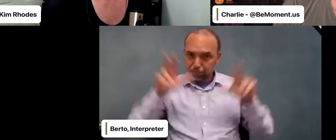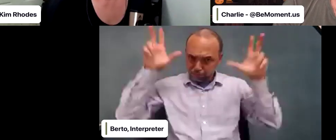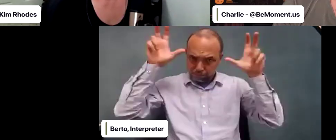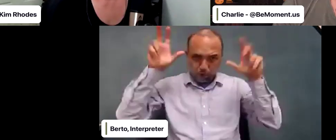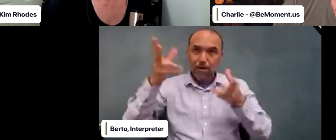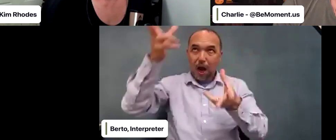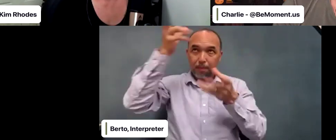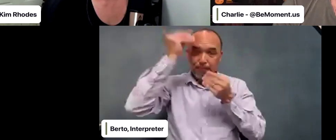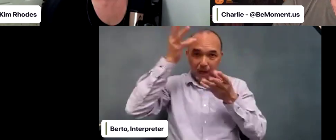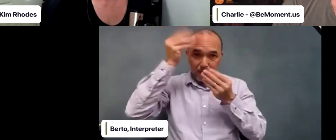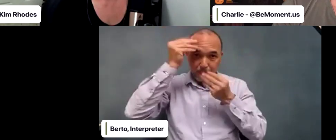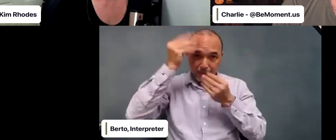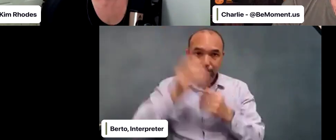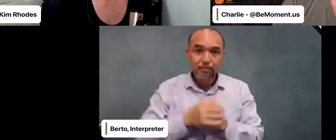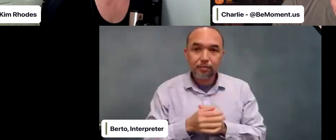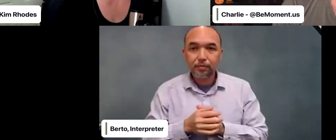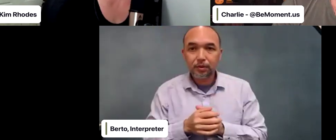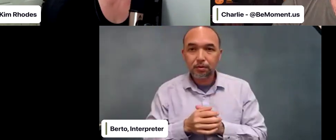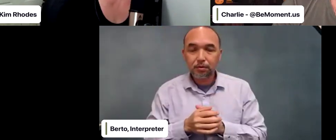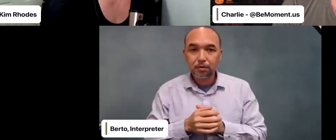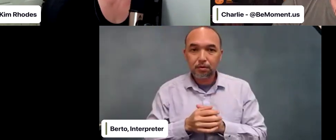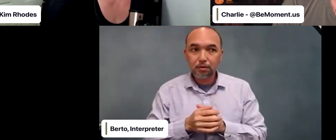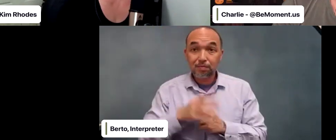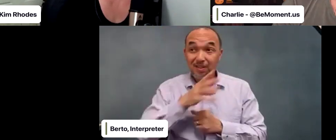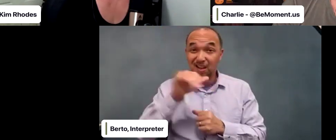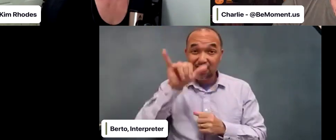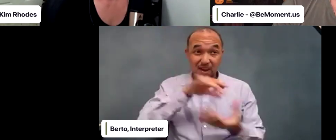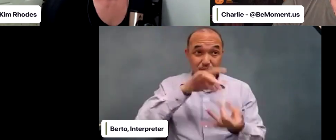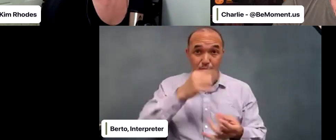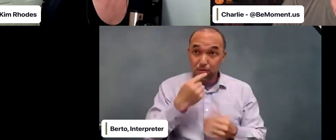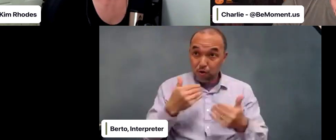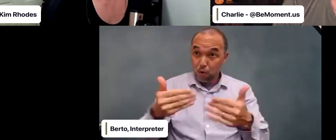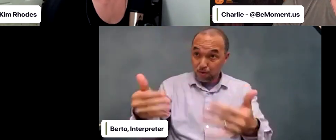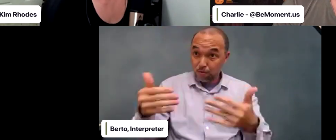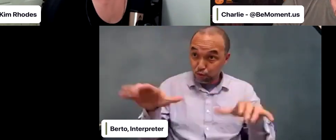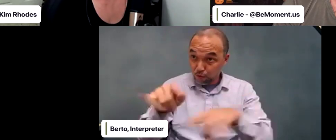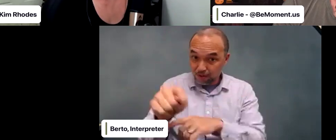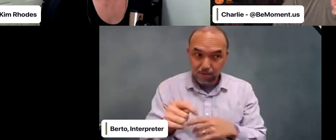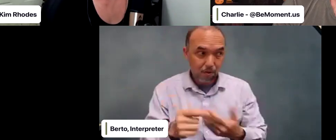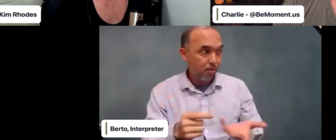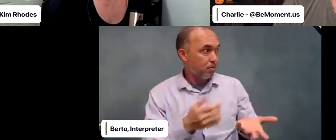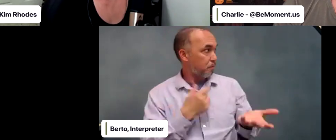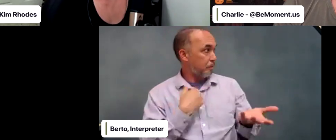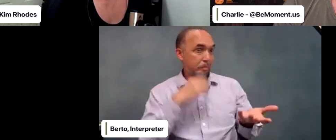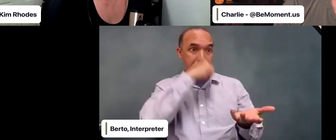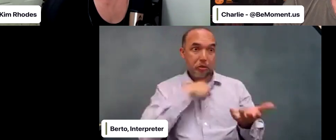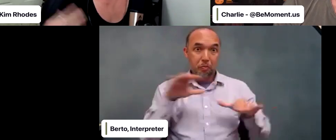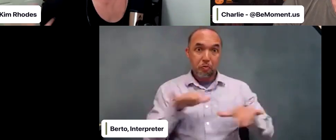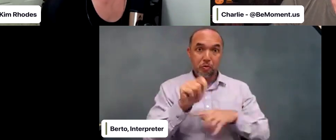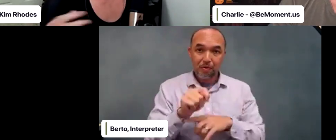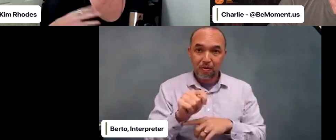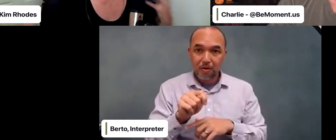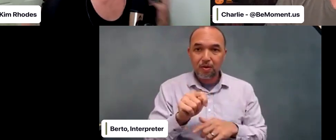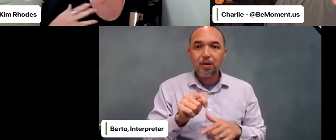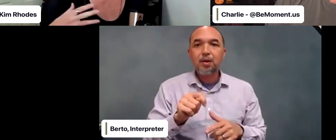I was like, I'm doing this now. Yeah. Okay. So a friend of mine who knew that and then I